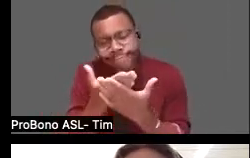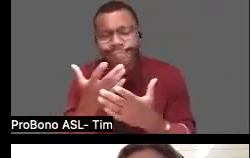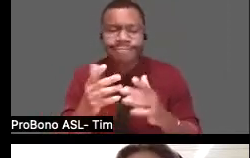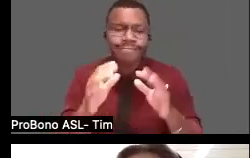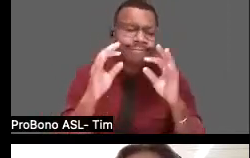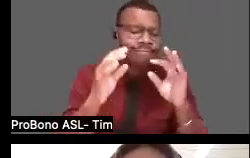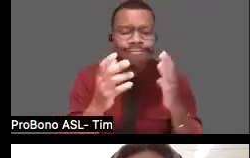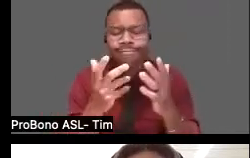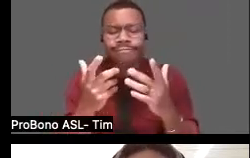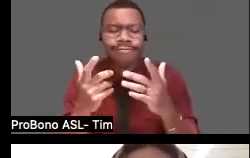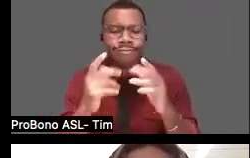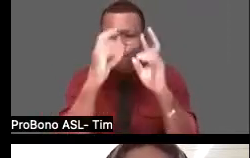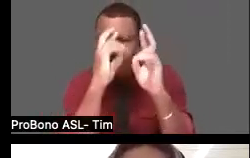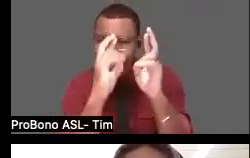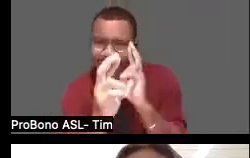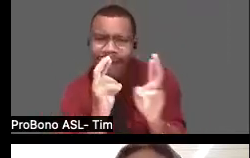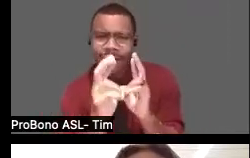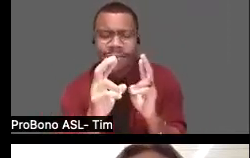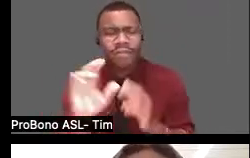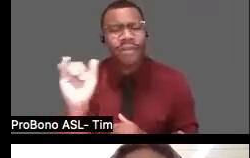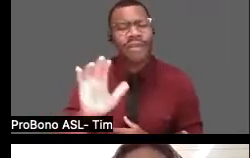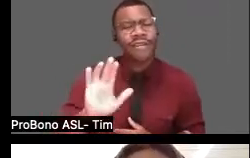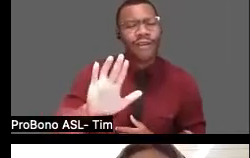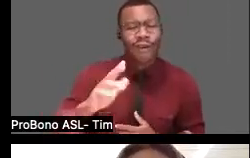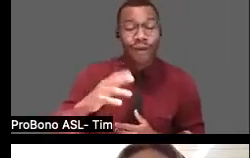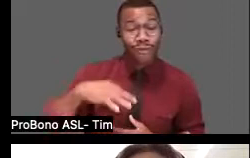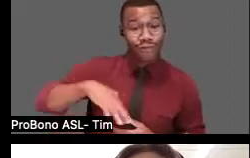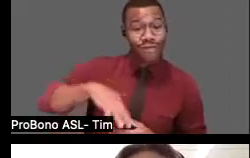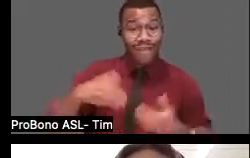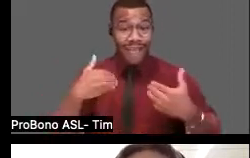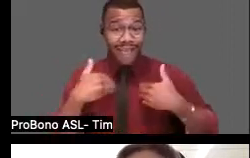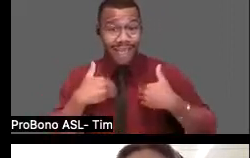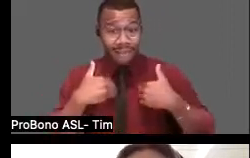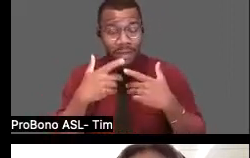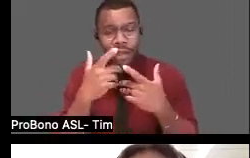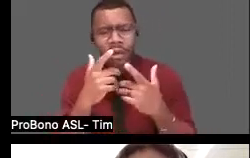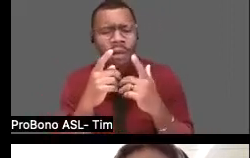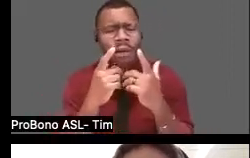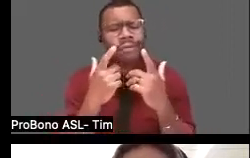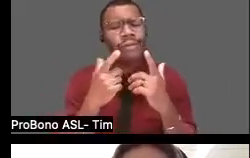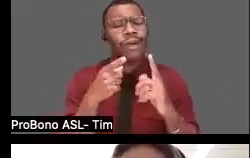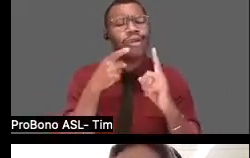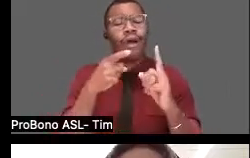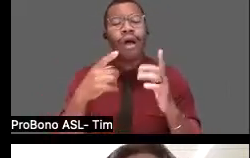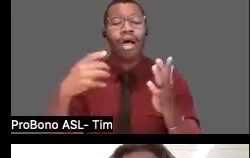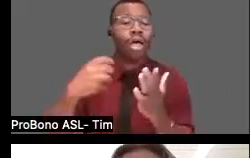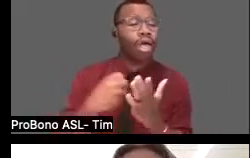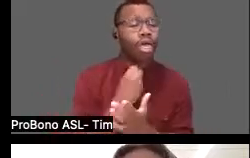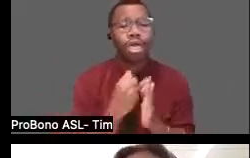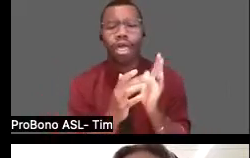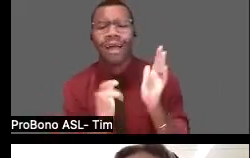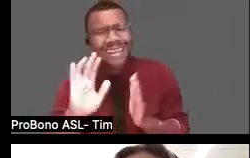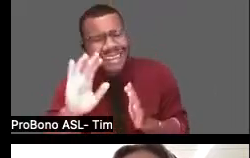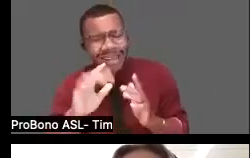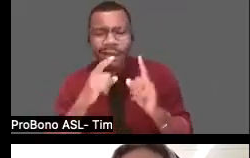you to be mindful of your privileges you may hold as we work together to create an environment where everyone feels welcome. And fair warning, we will